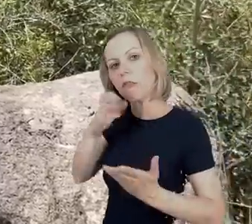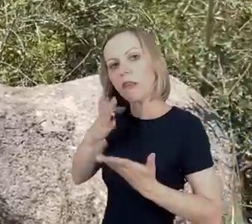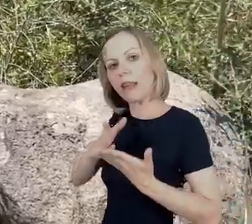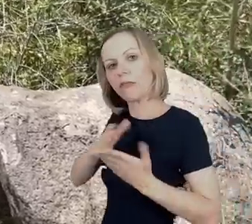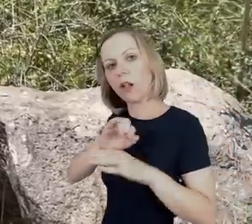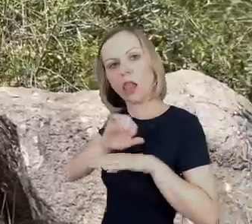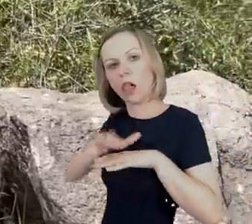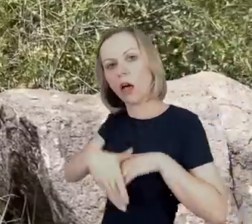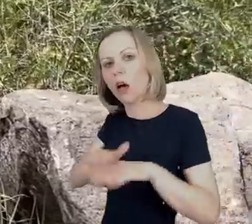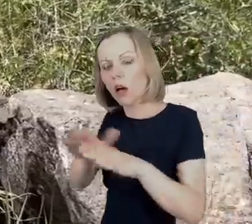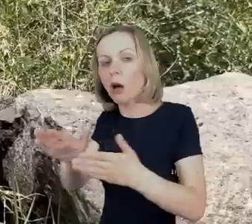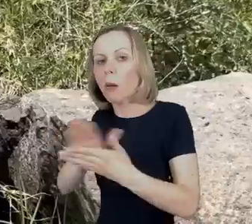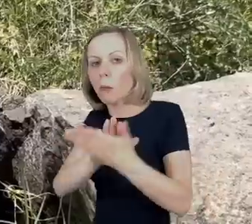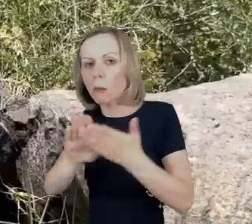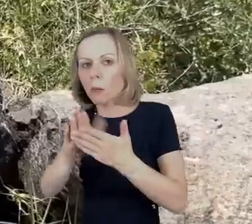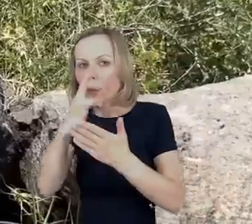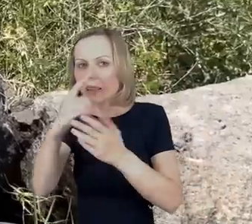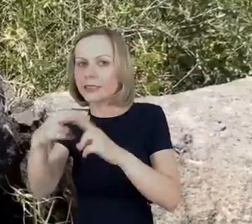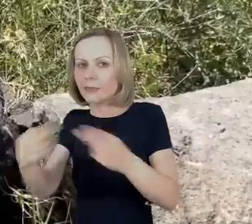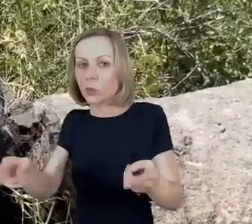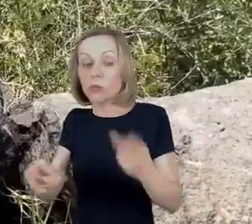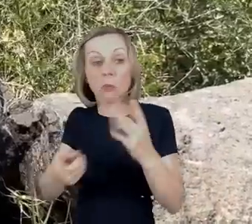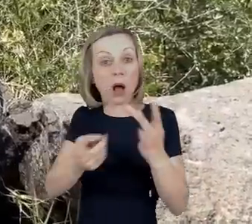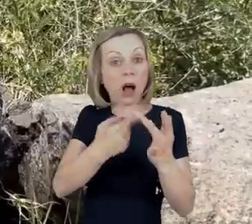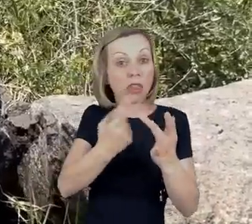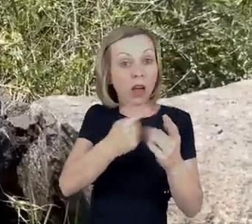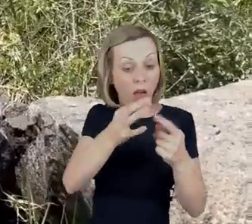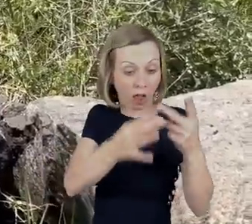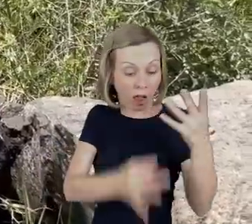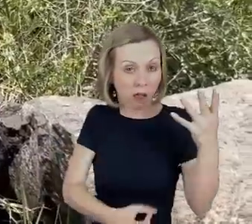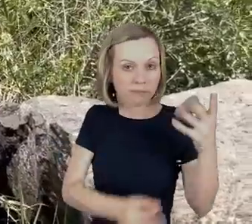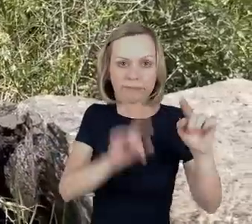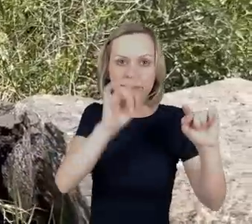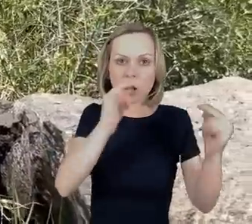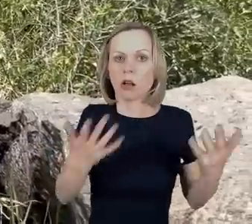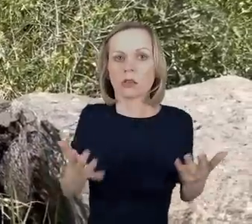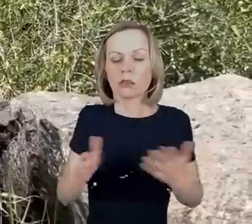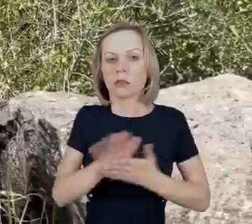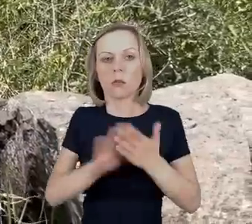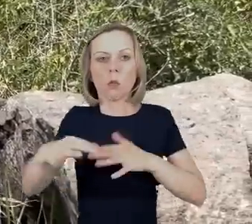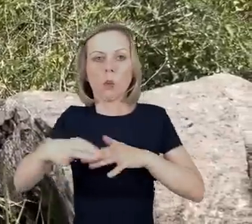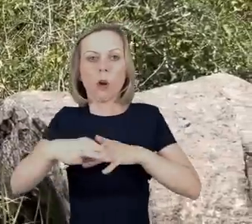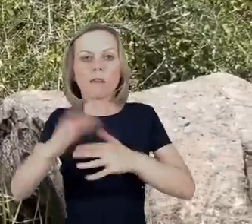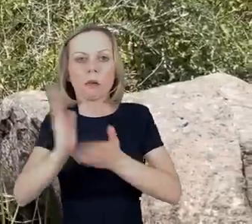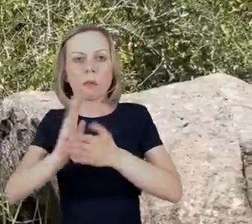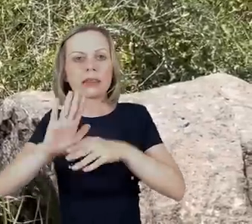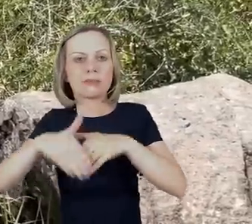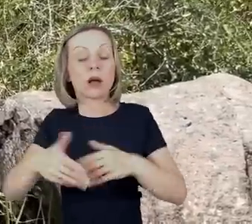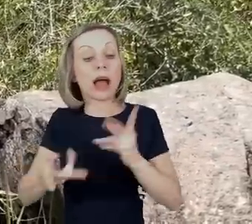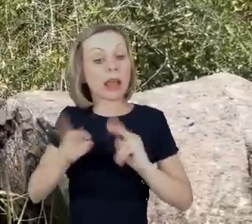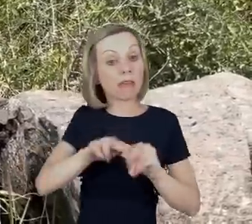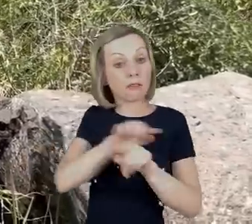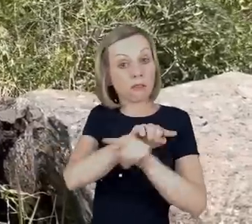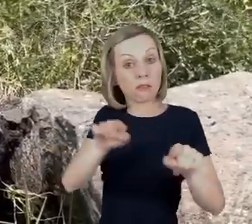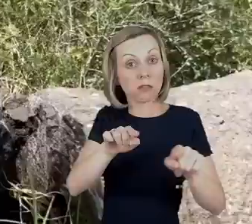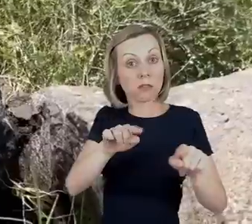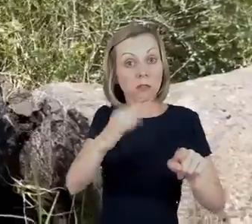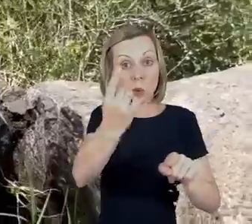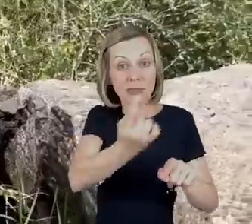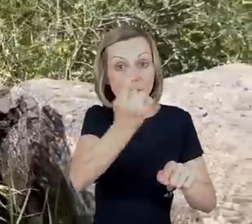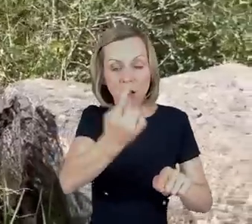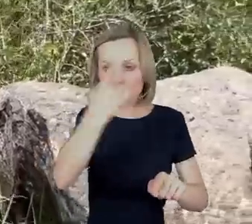grounds of unchastity, causes her to commit adultery, and whoever marries a divorced